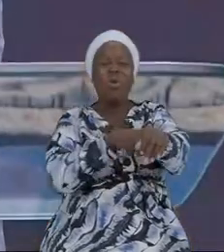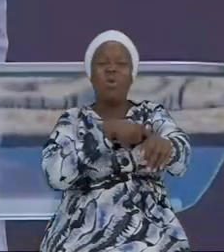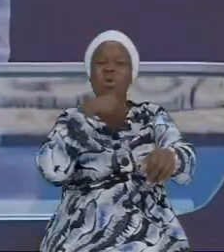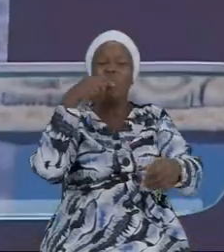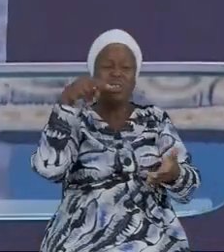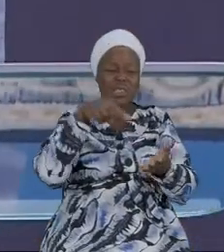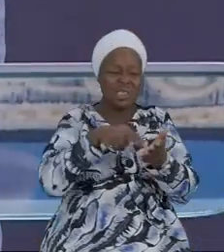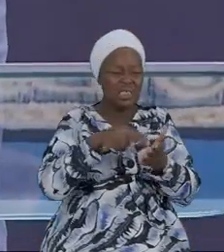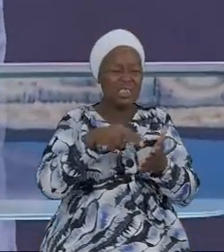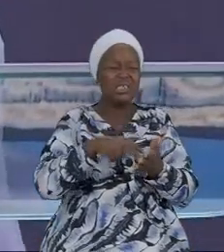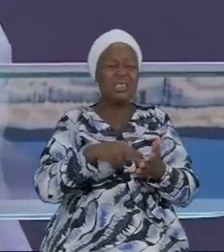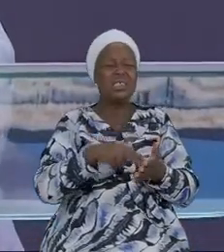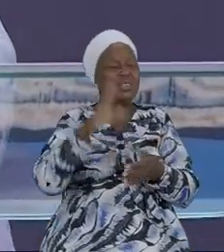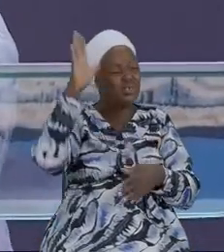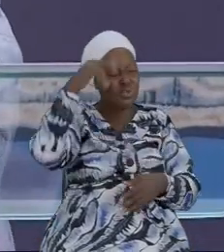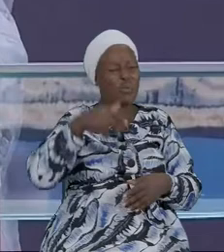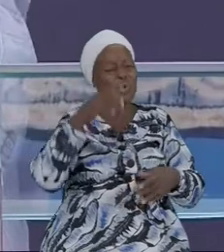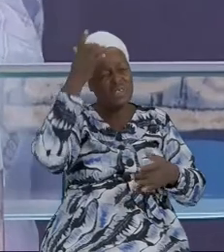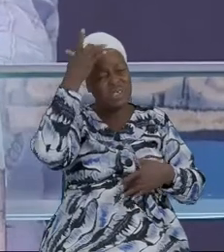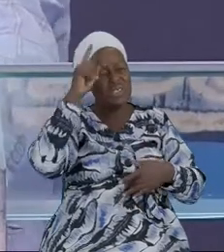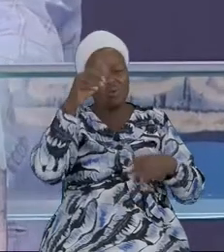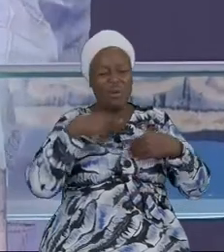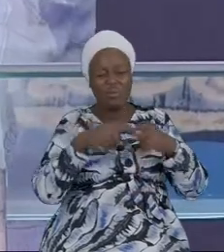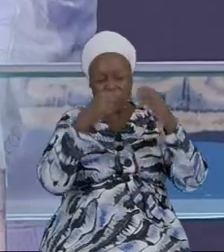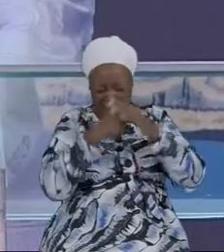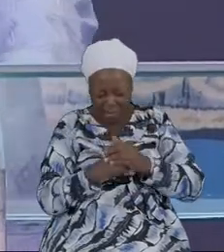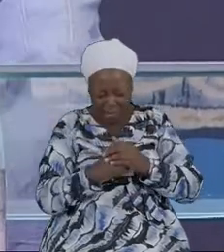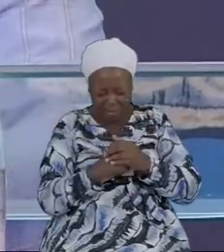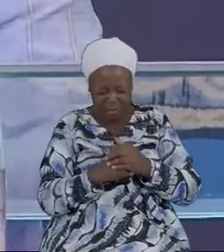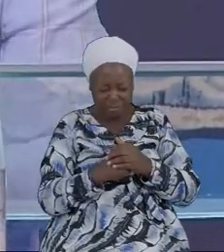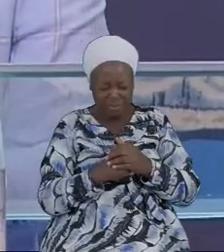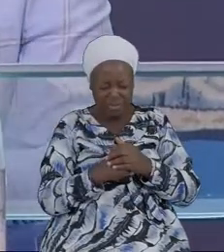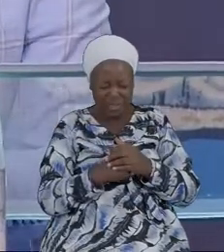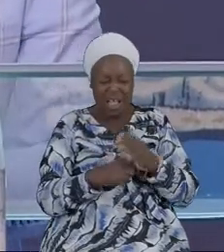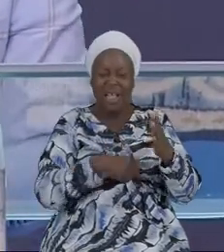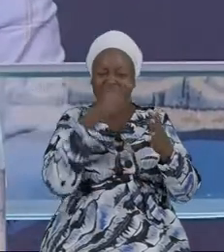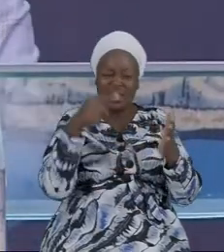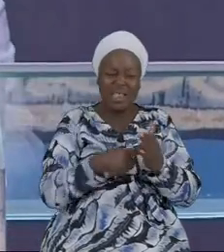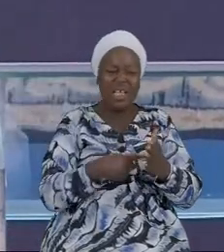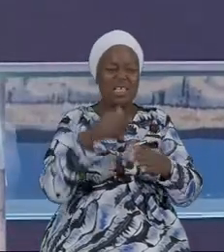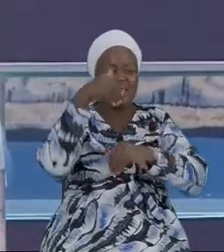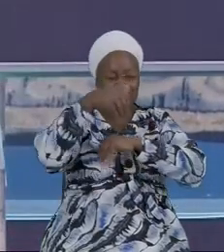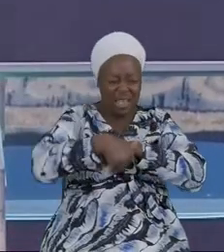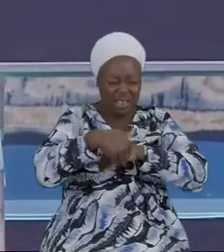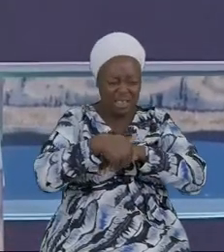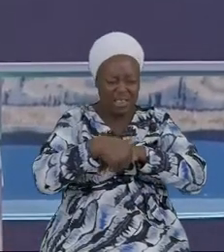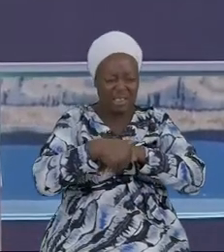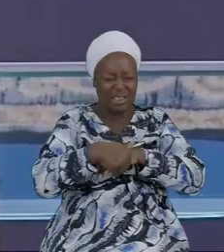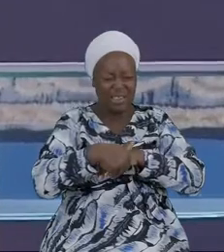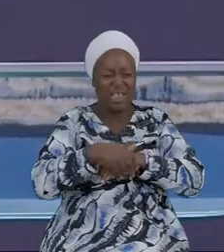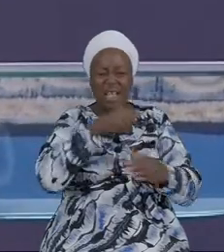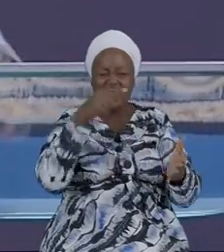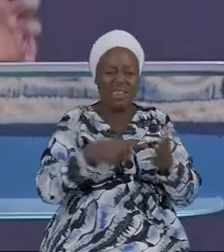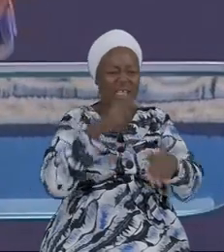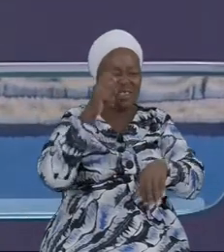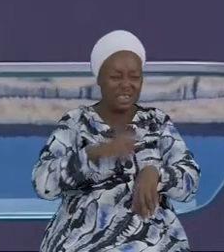Long-standing, incurable disease, you will have to bow. This night, this